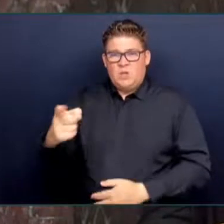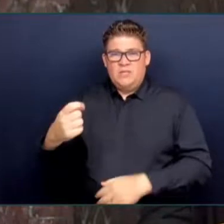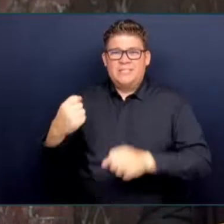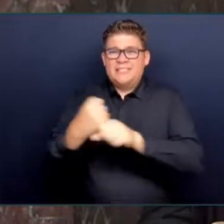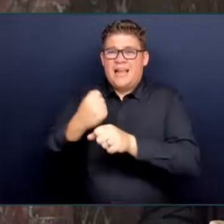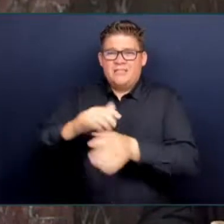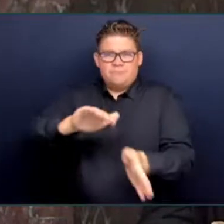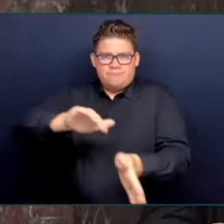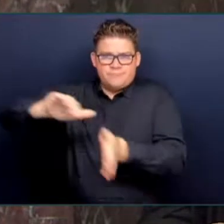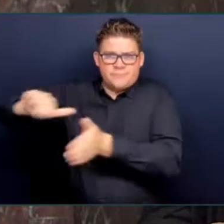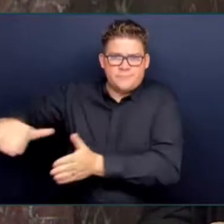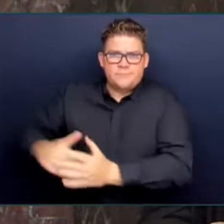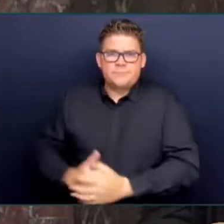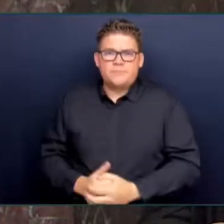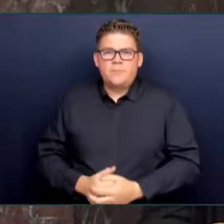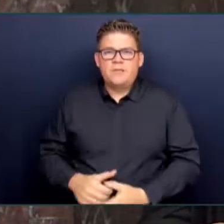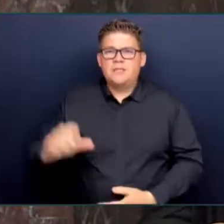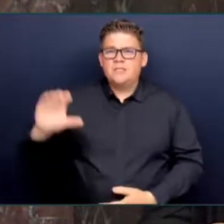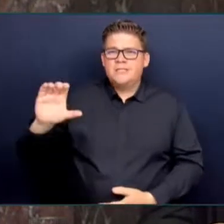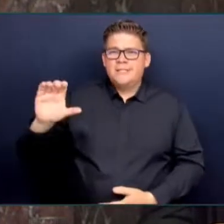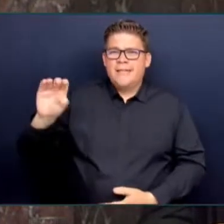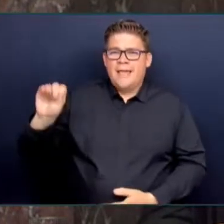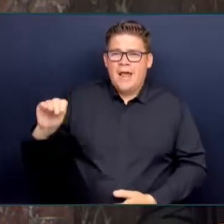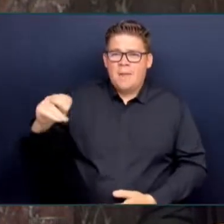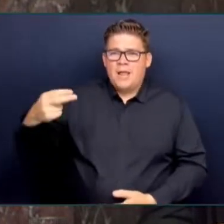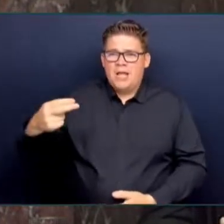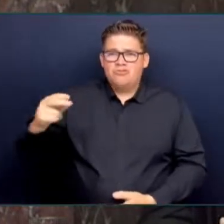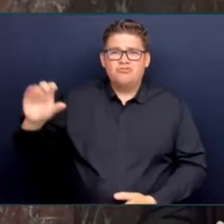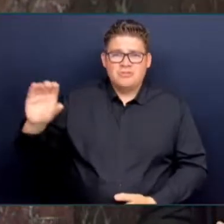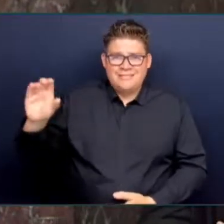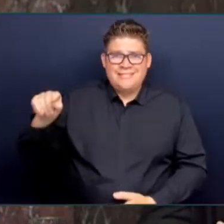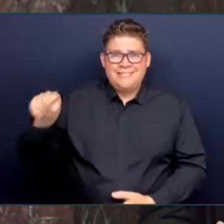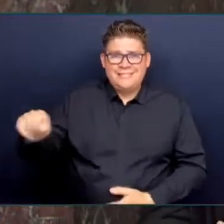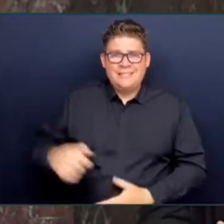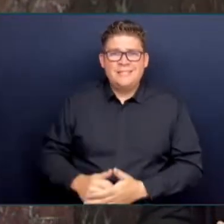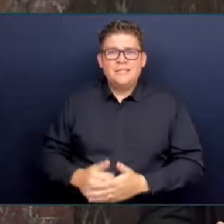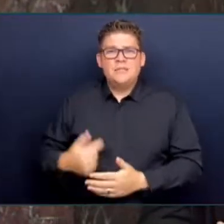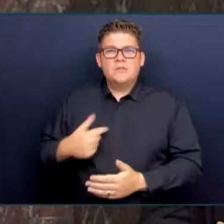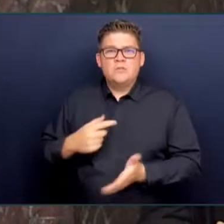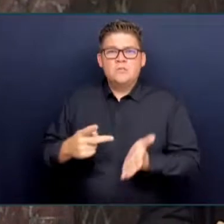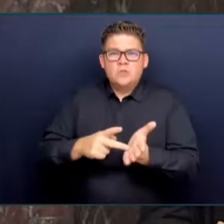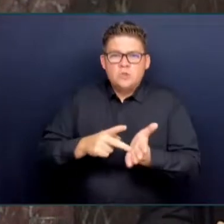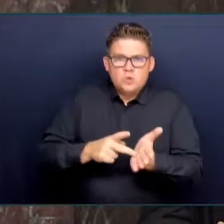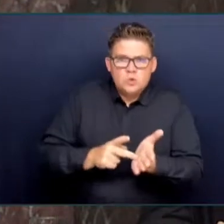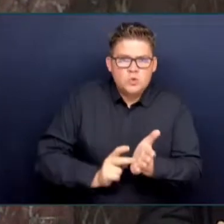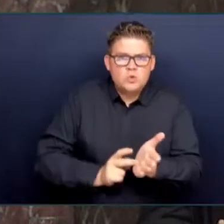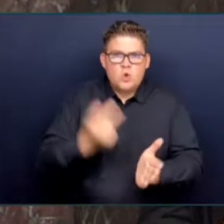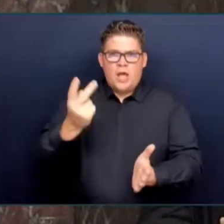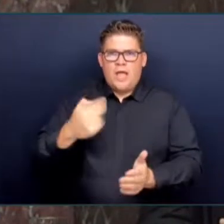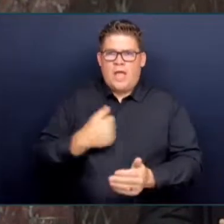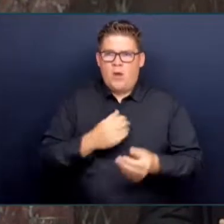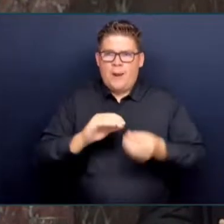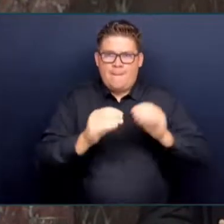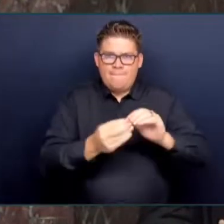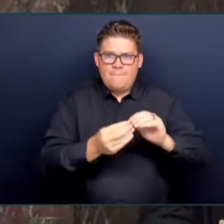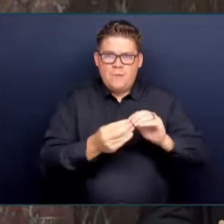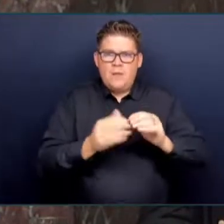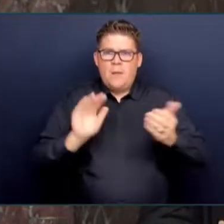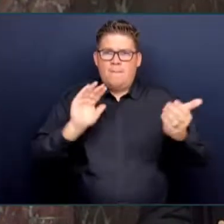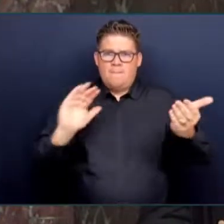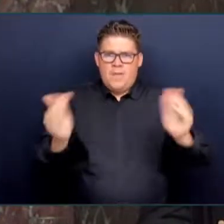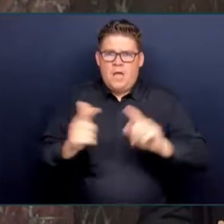under construction than when the opposition leader was finance minister. Wow. Those are facts. Mr. Speaker, I want to talk about in